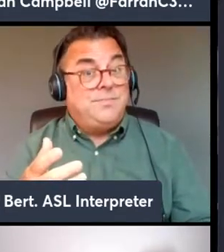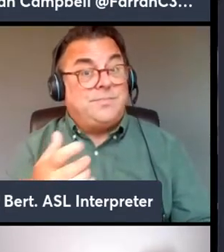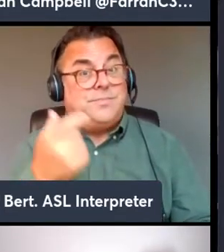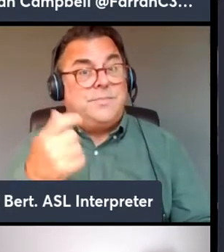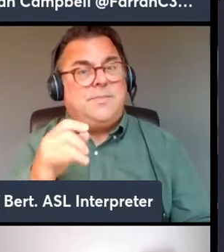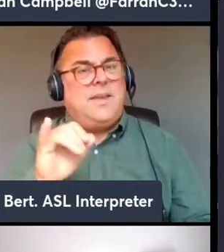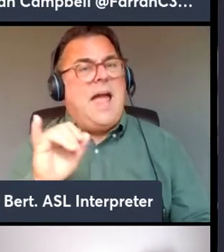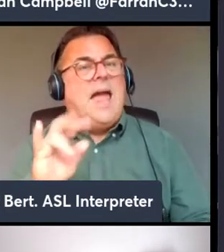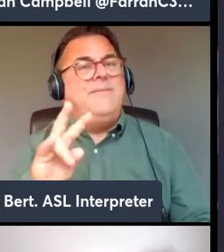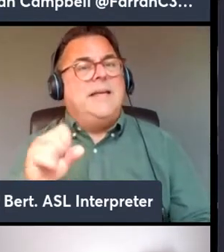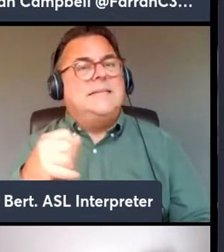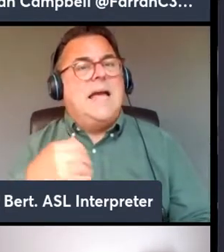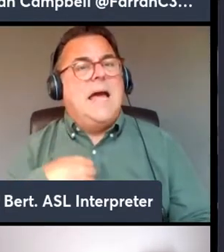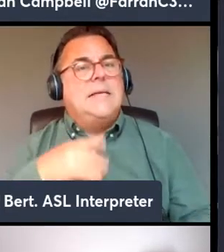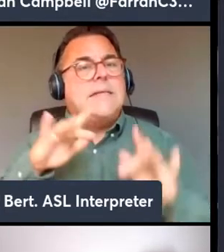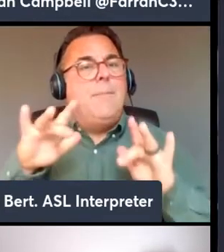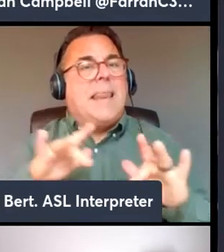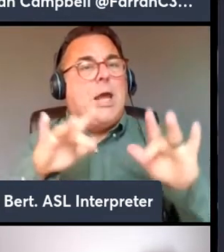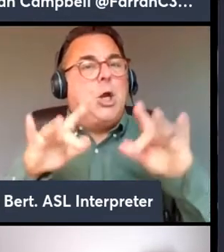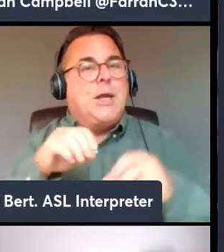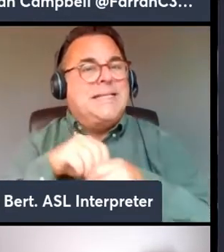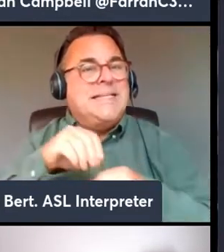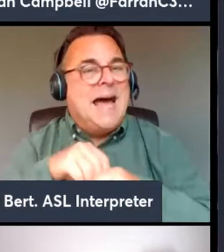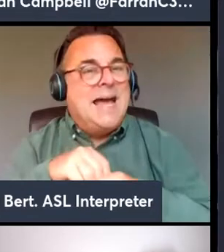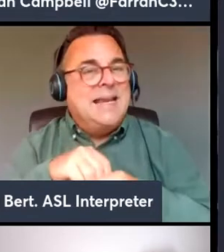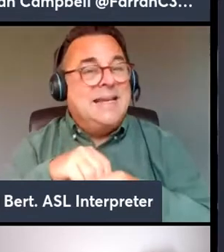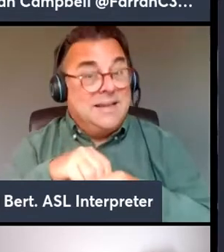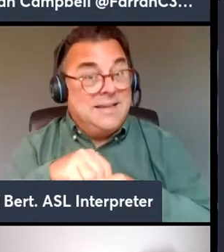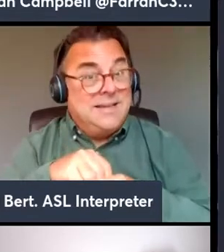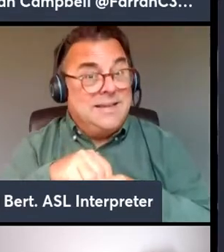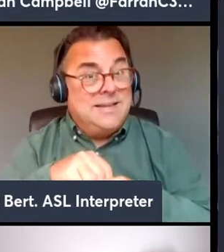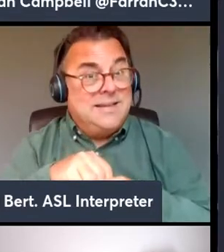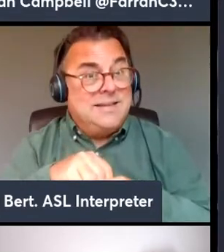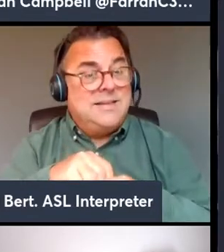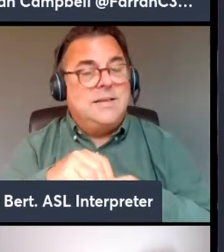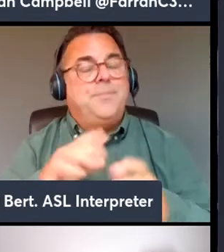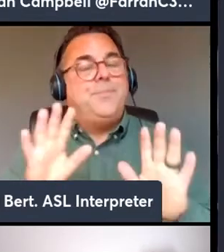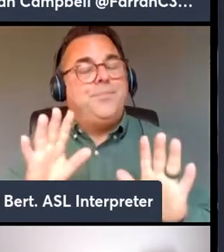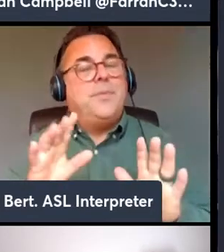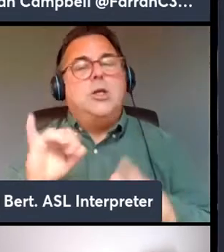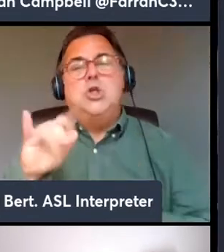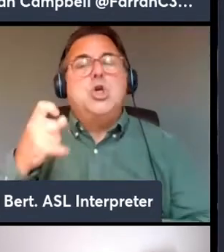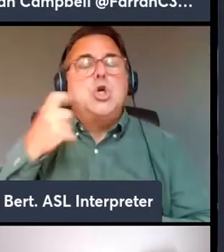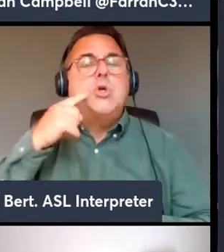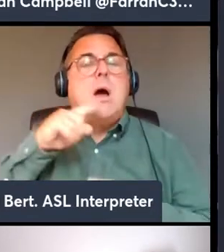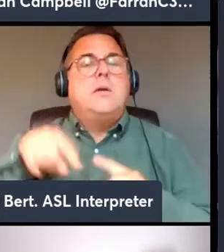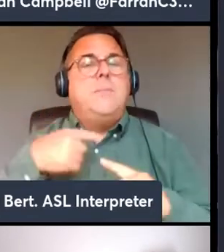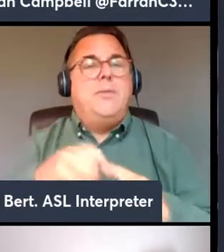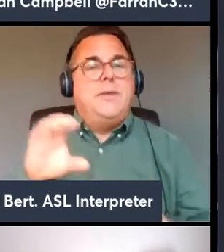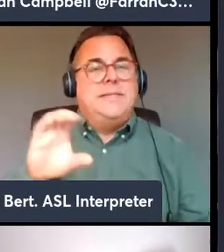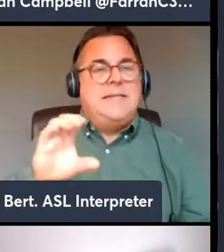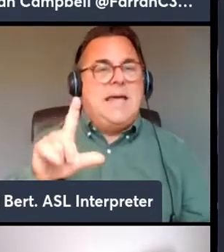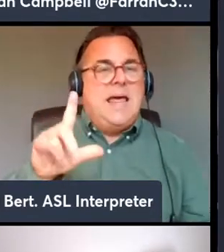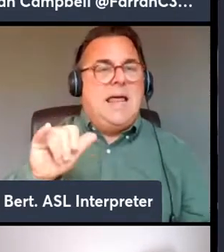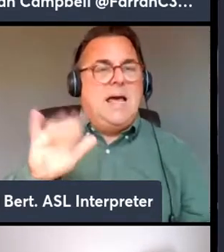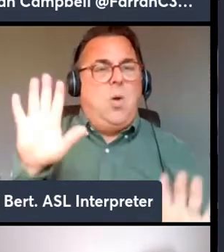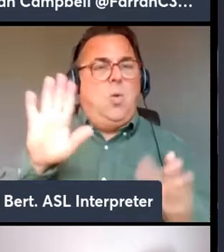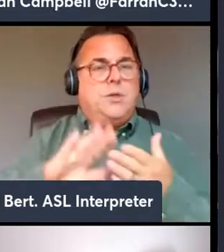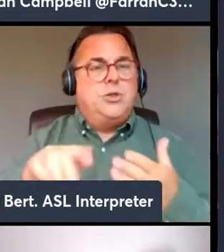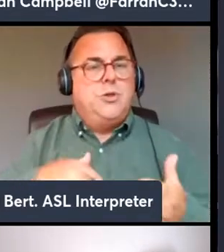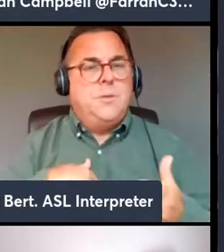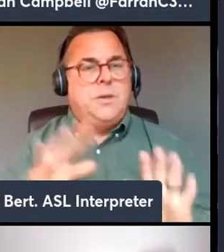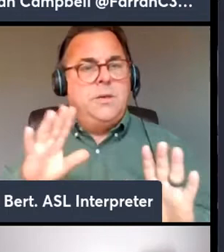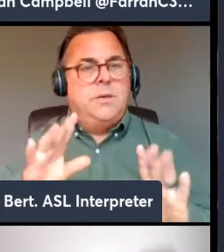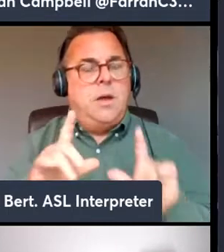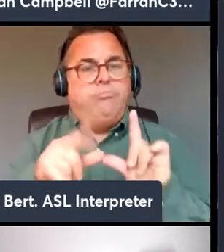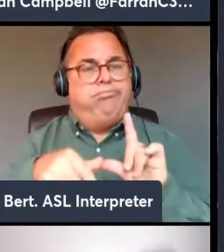has a player within it. You can, what Joe had talked about with the CLI. Oh, timed out